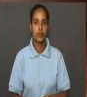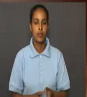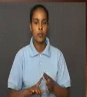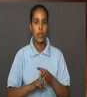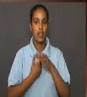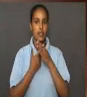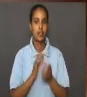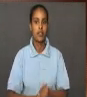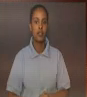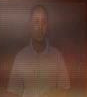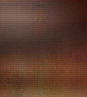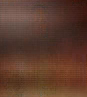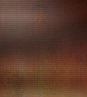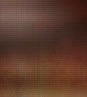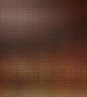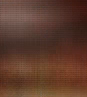Begin.